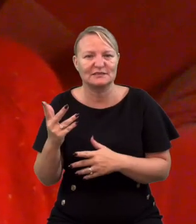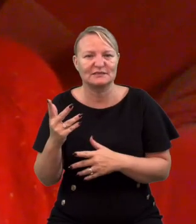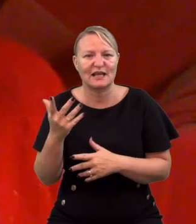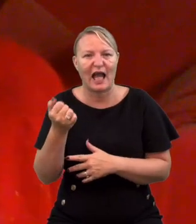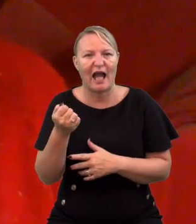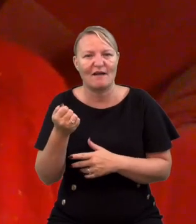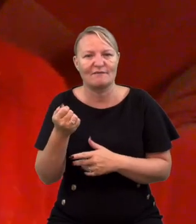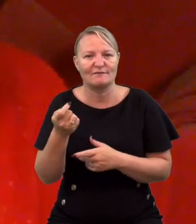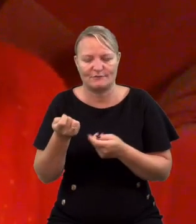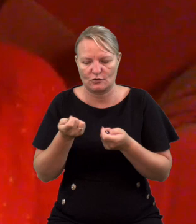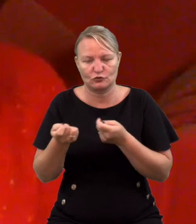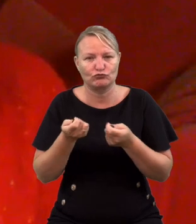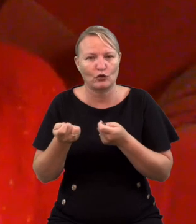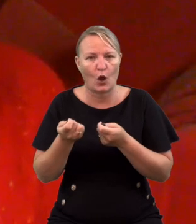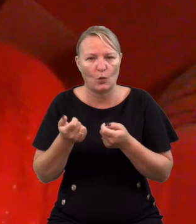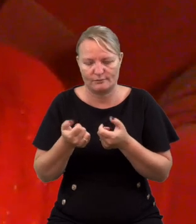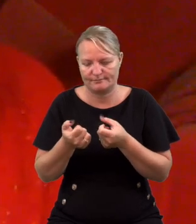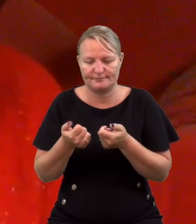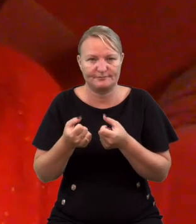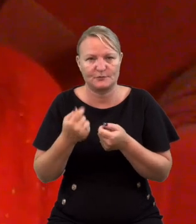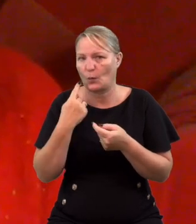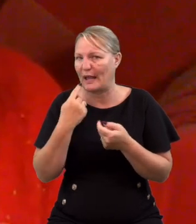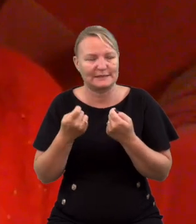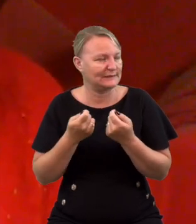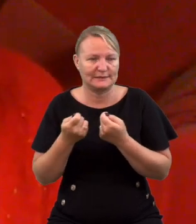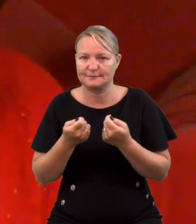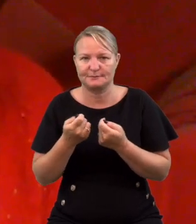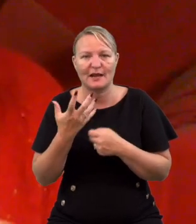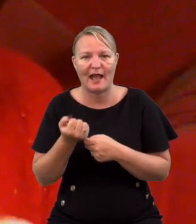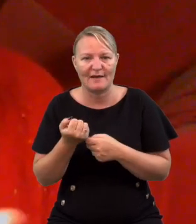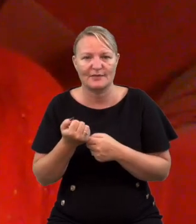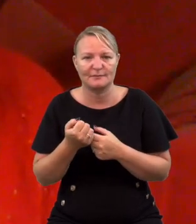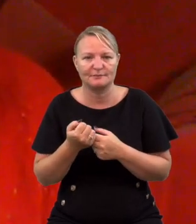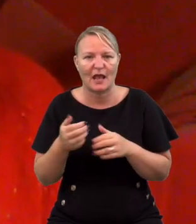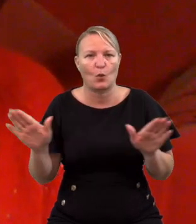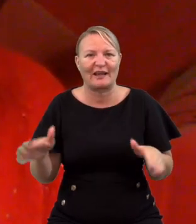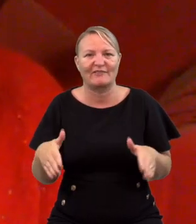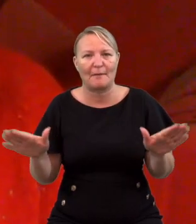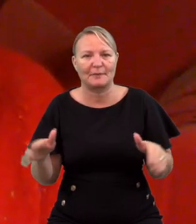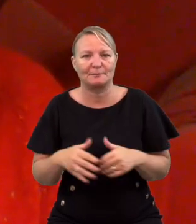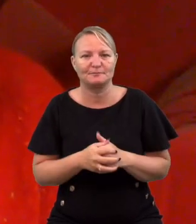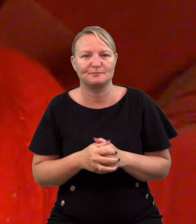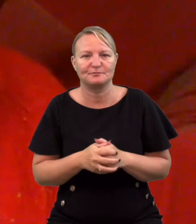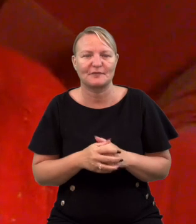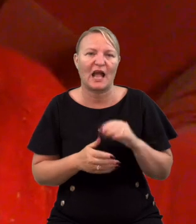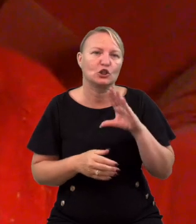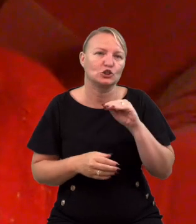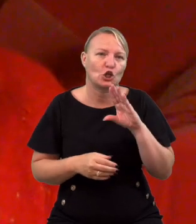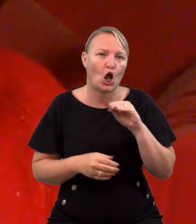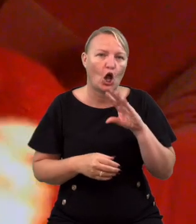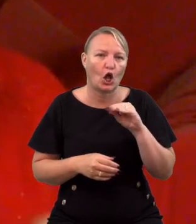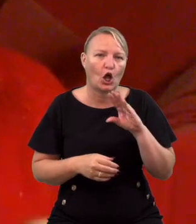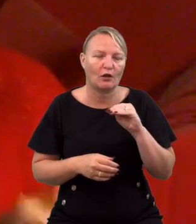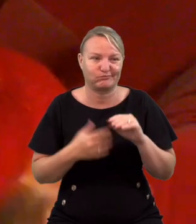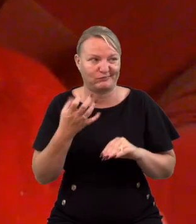It has a little control on the rod, which allows you to operate its head, and a little wing flap. And